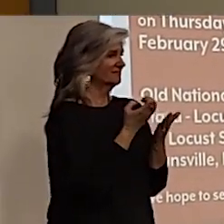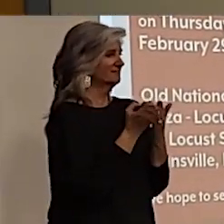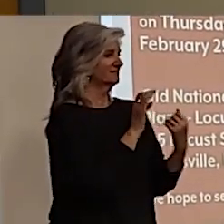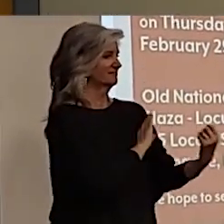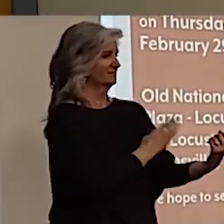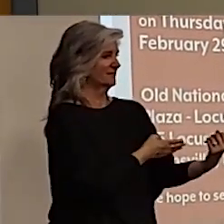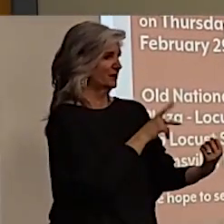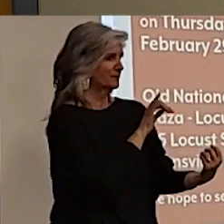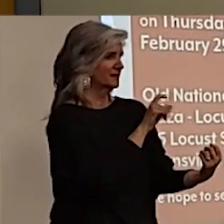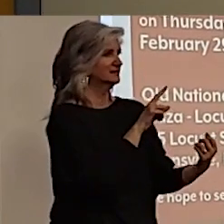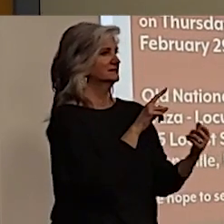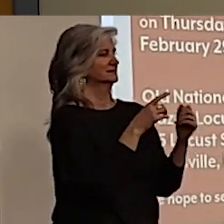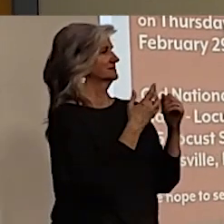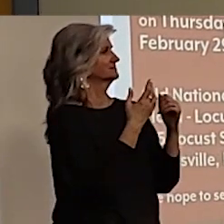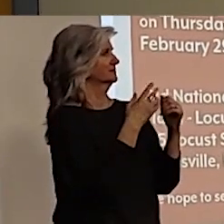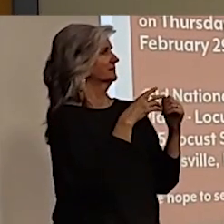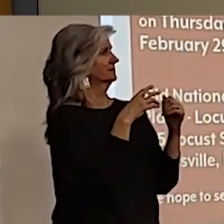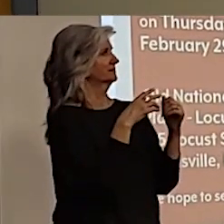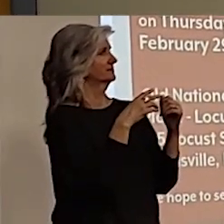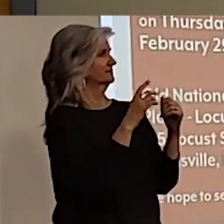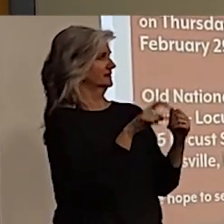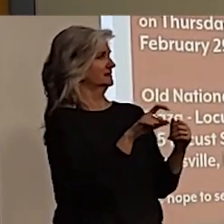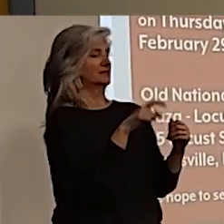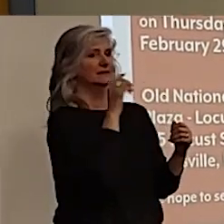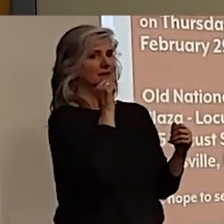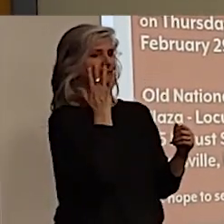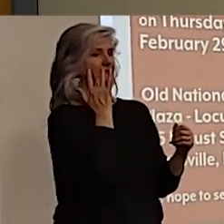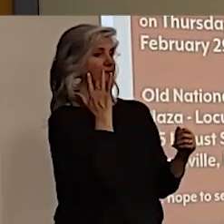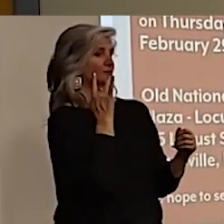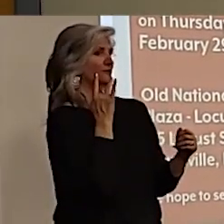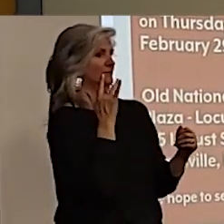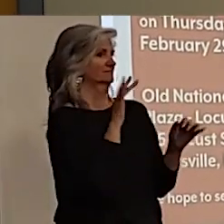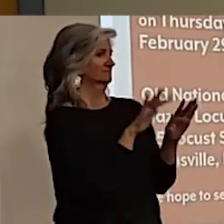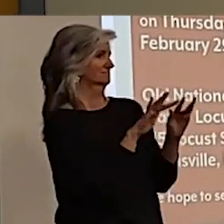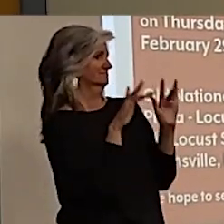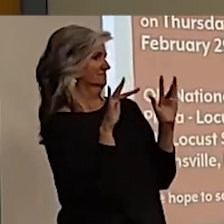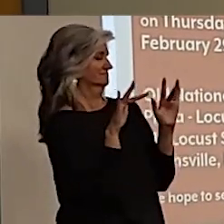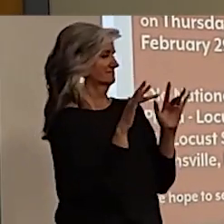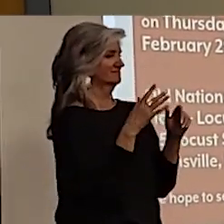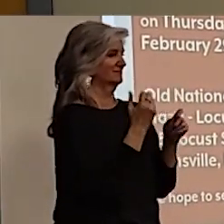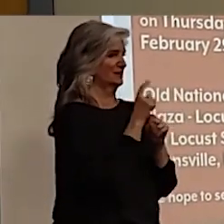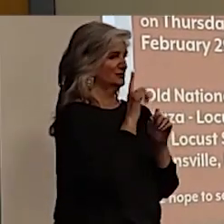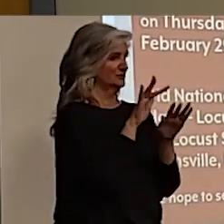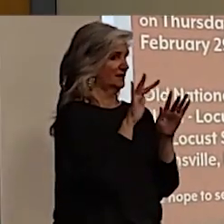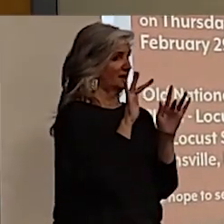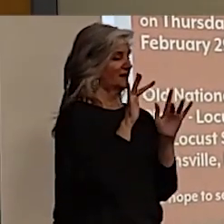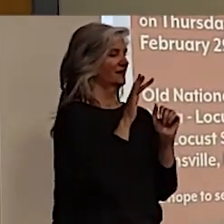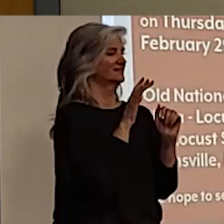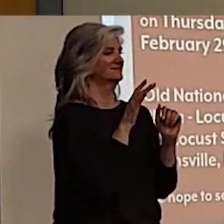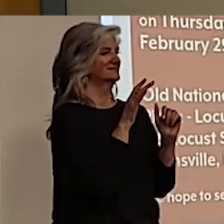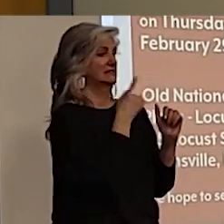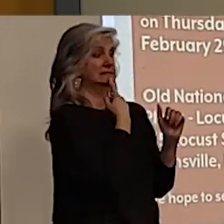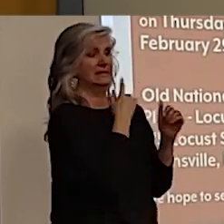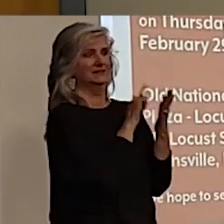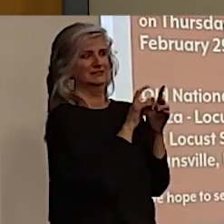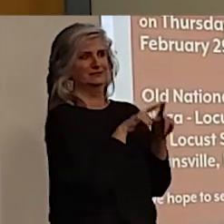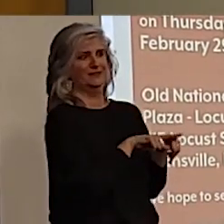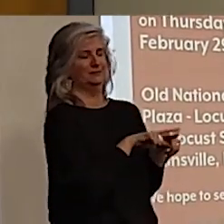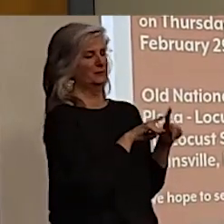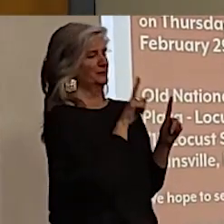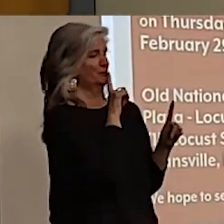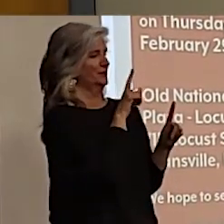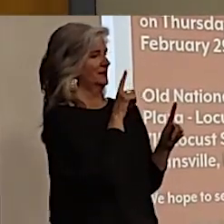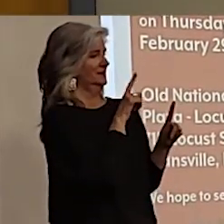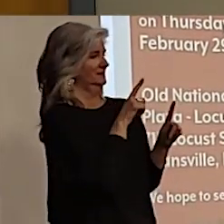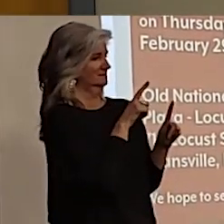is actually necessary. It's not just gold plating a system. It's not saying it's reliability related when it's really just profit